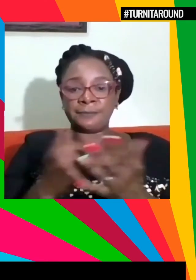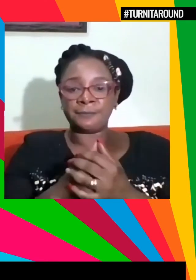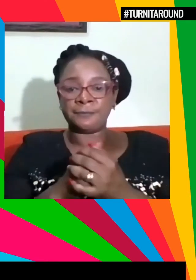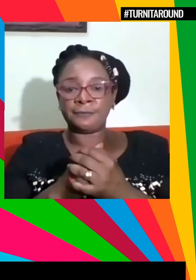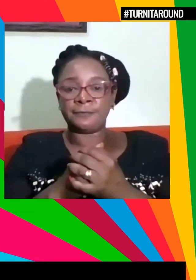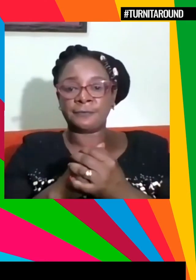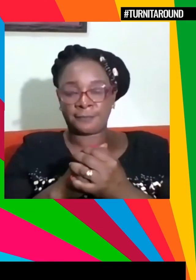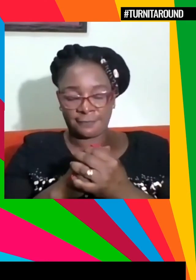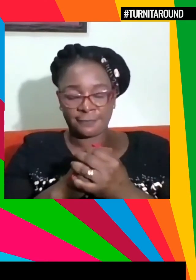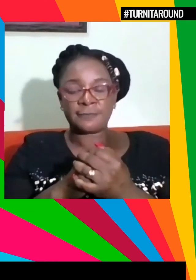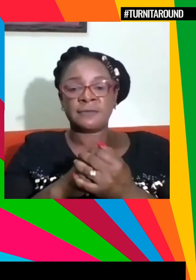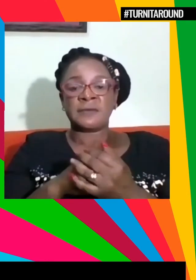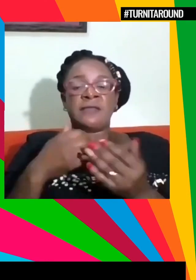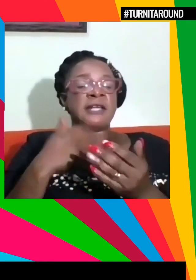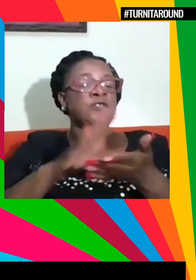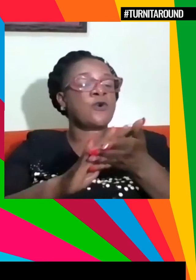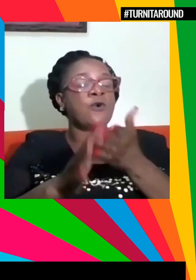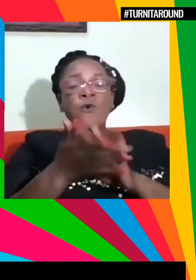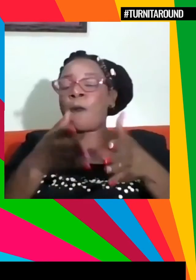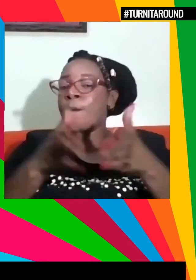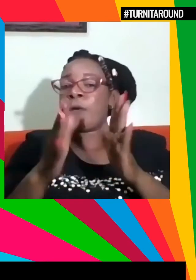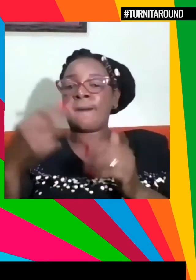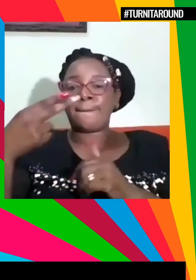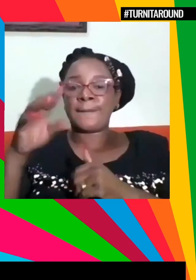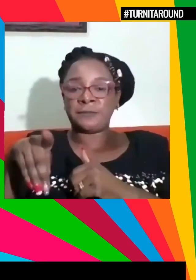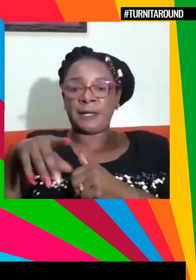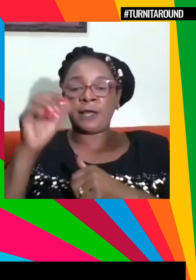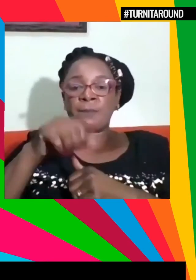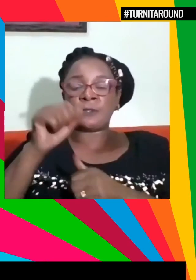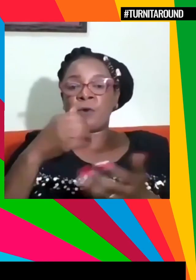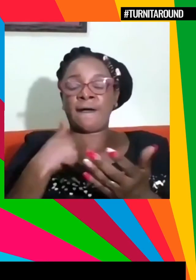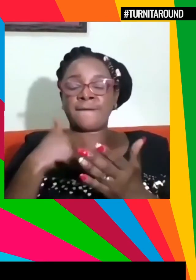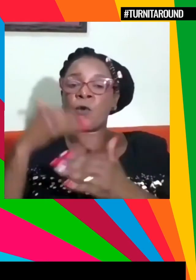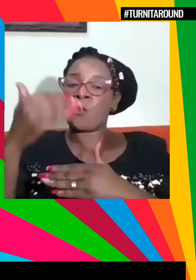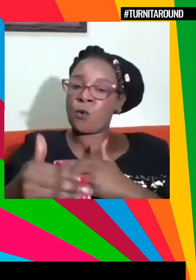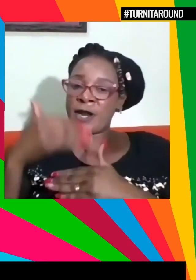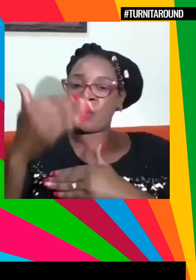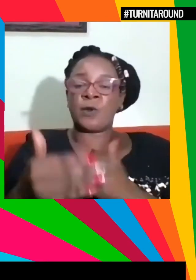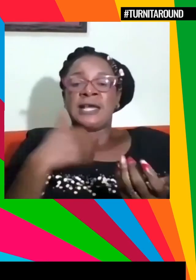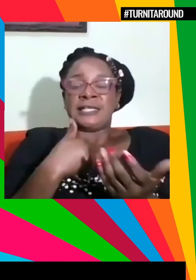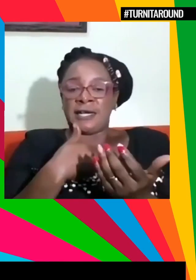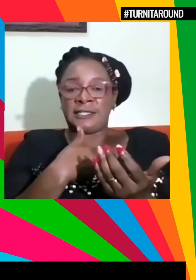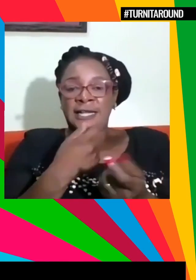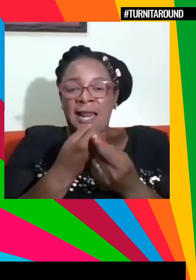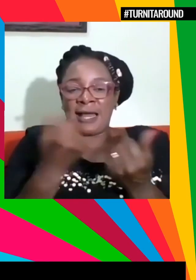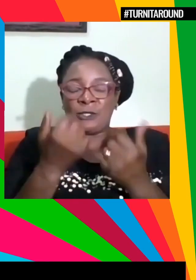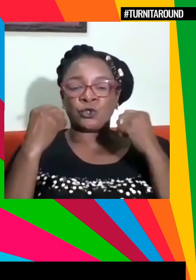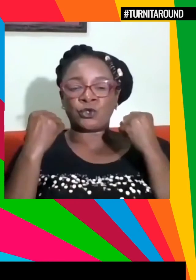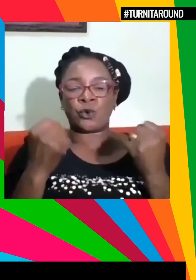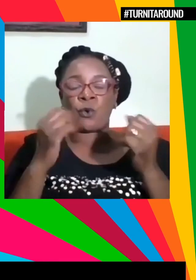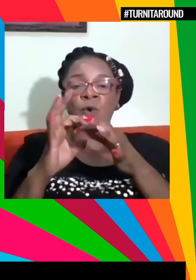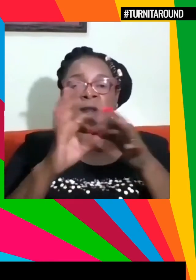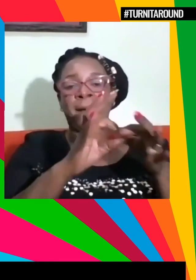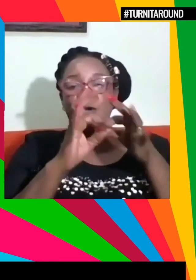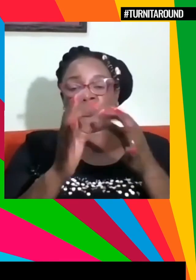sentiment that Guy just shared, there's no way HP could be where we're at on our own. It took, a strong collaboration